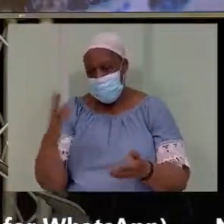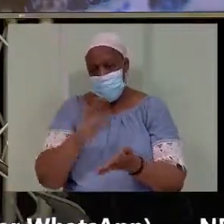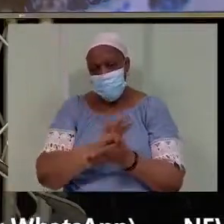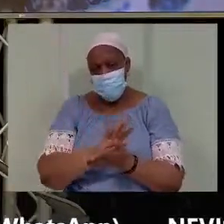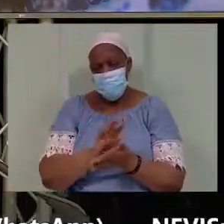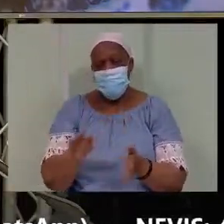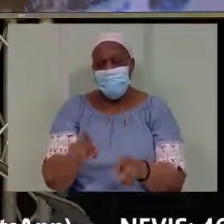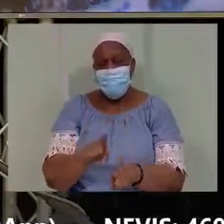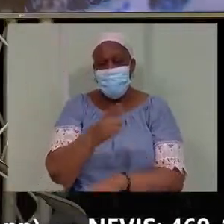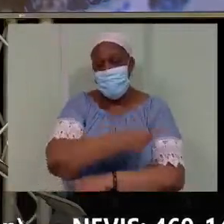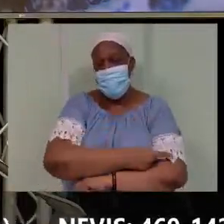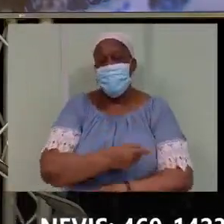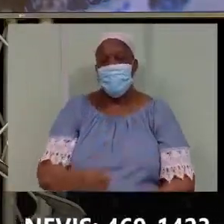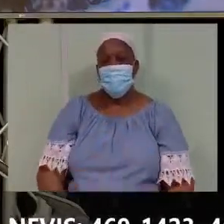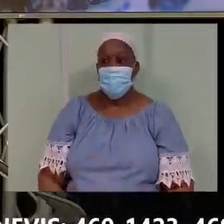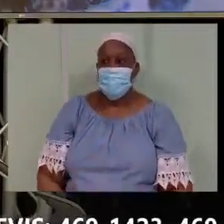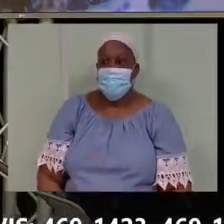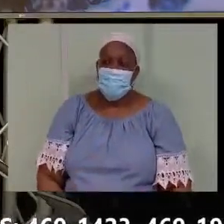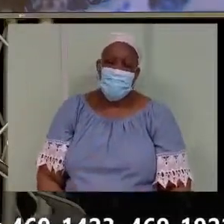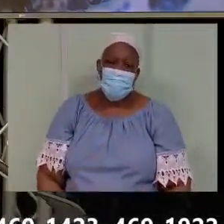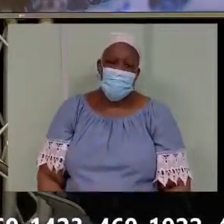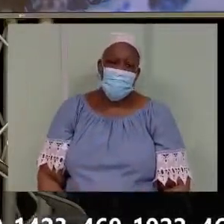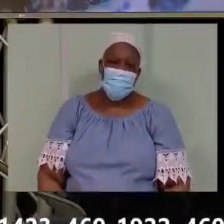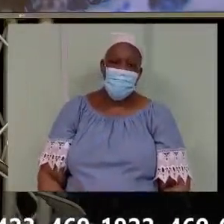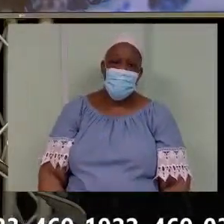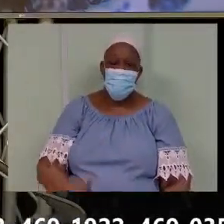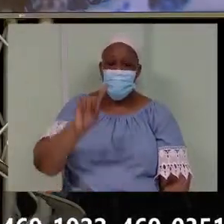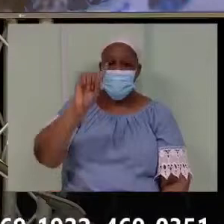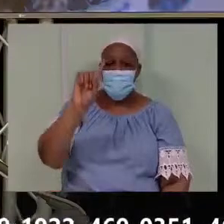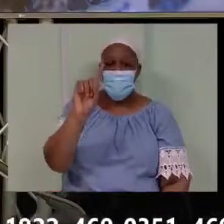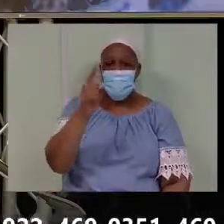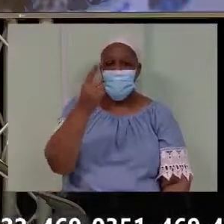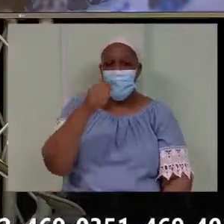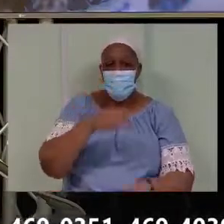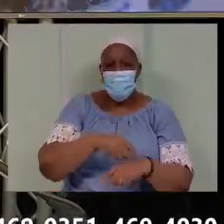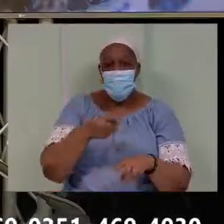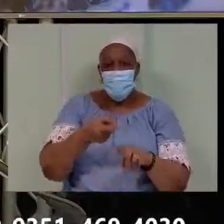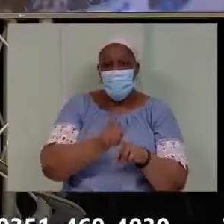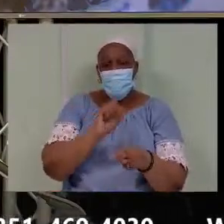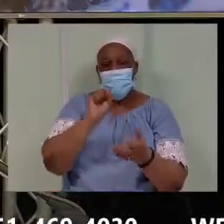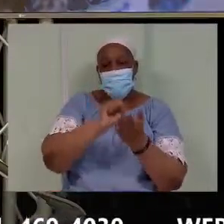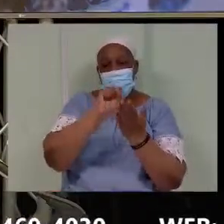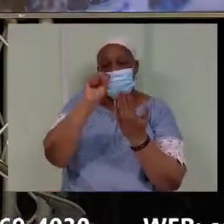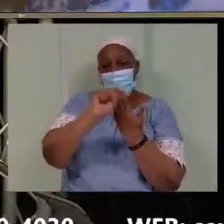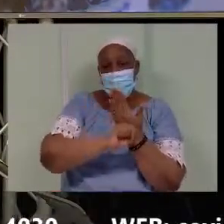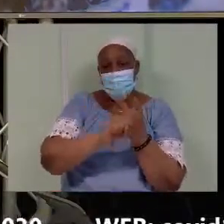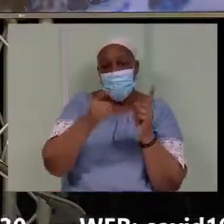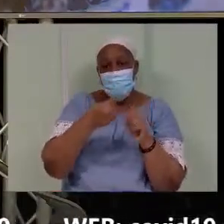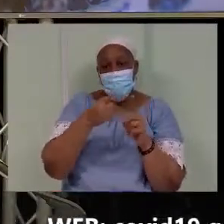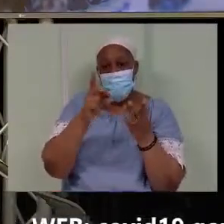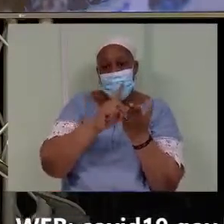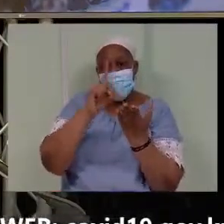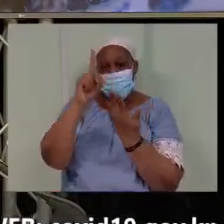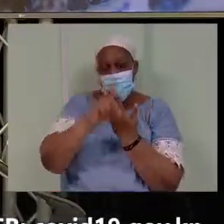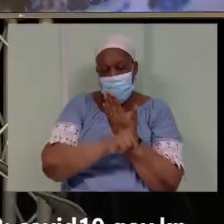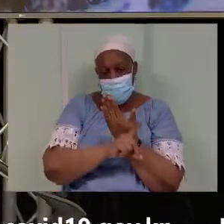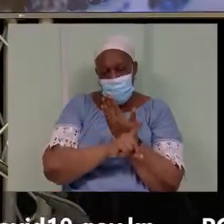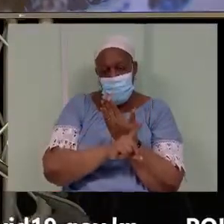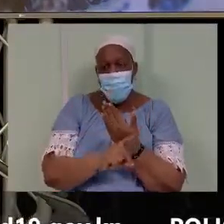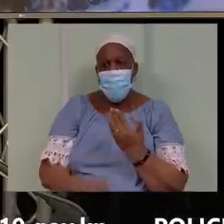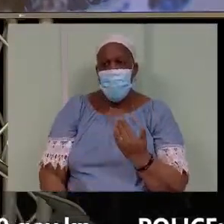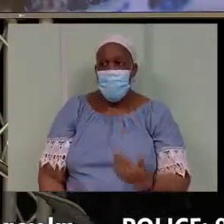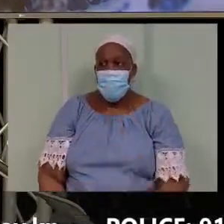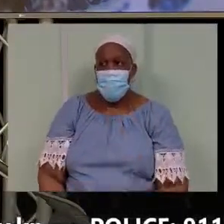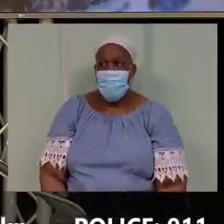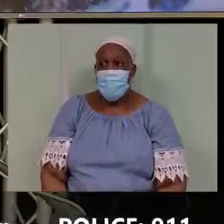During the first term, we are already declaring that we would have